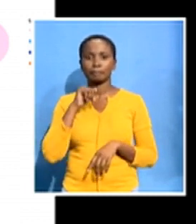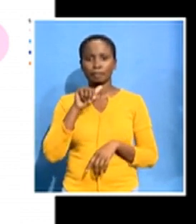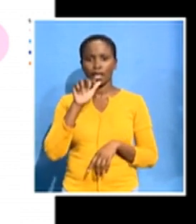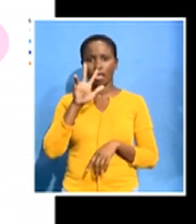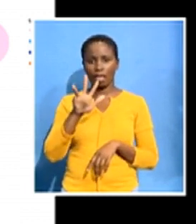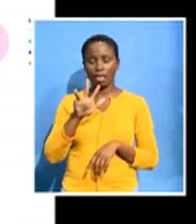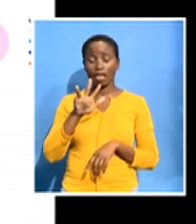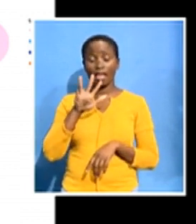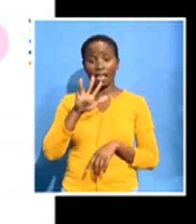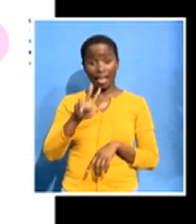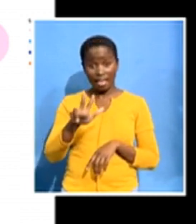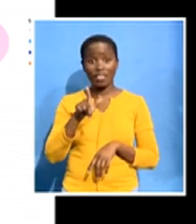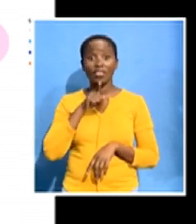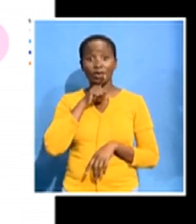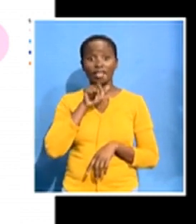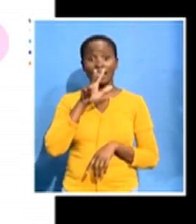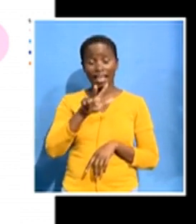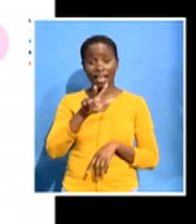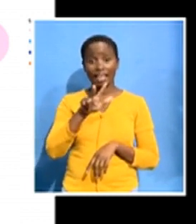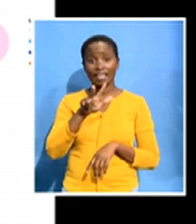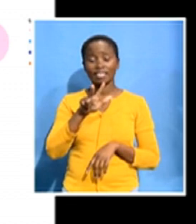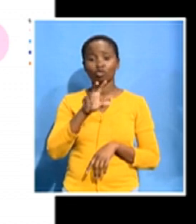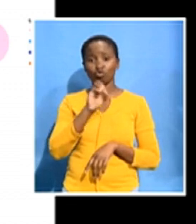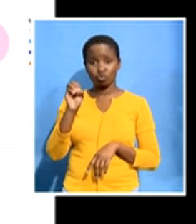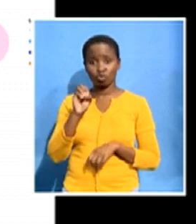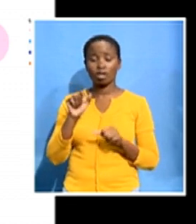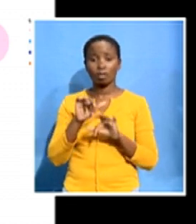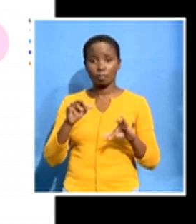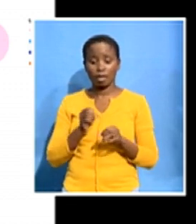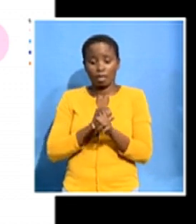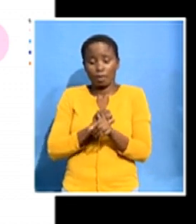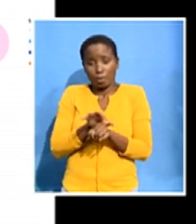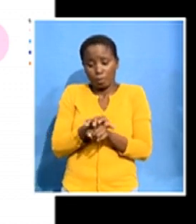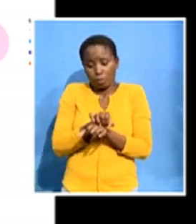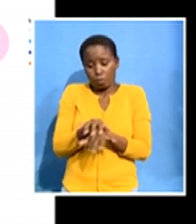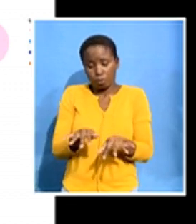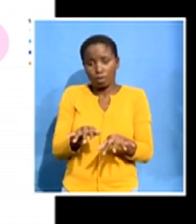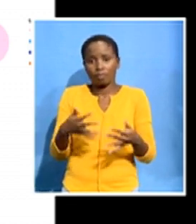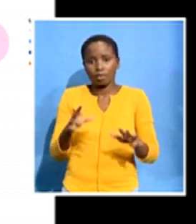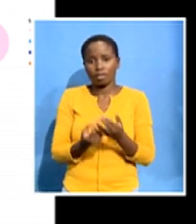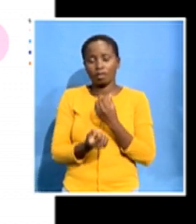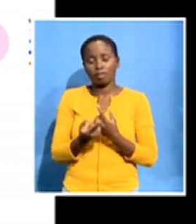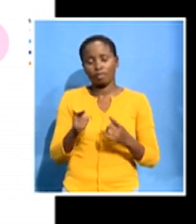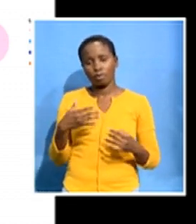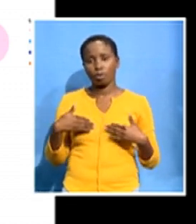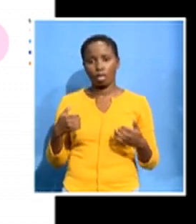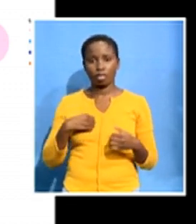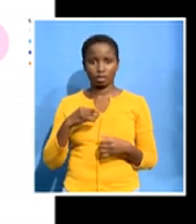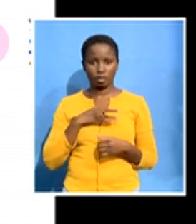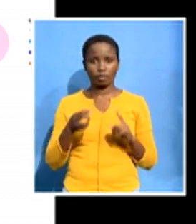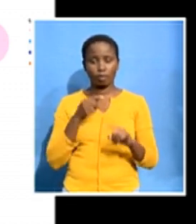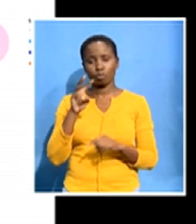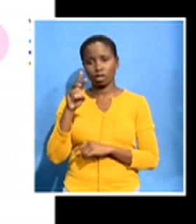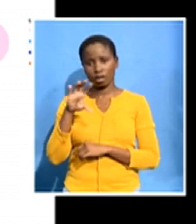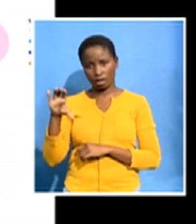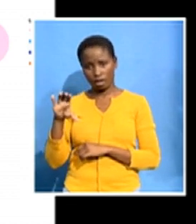8,800 cumulative infections have happened in all our healthcare workers in the Western Cape Government Health, currently we only